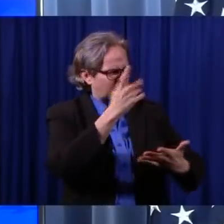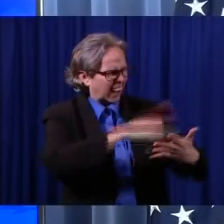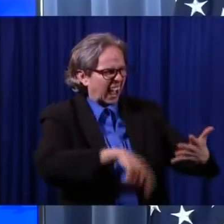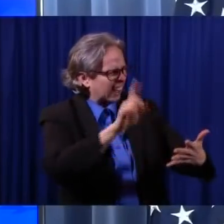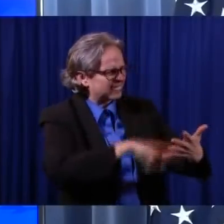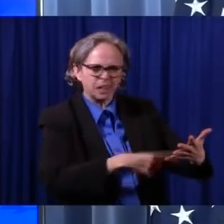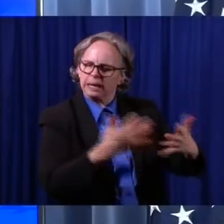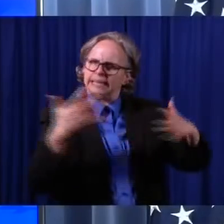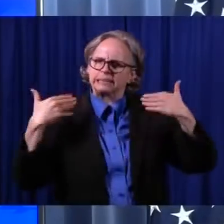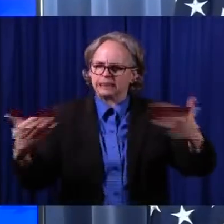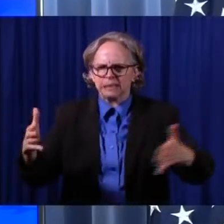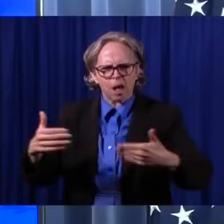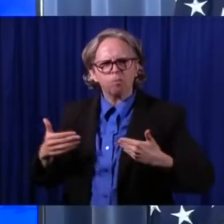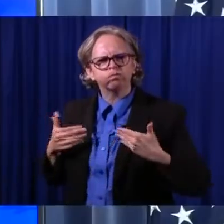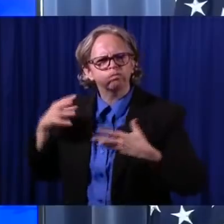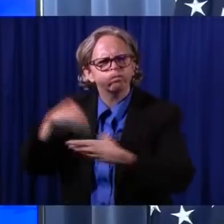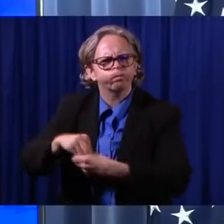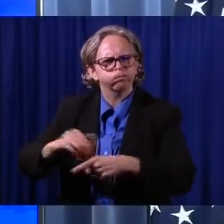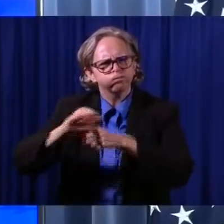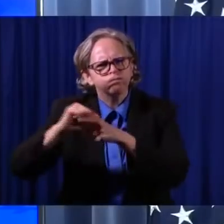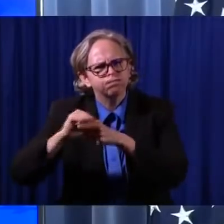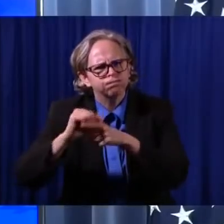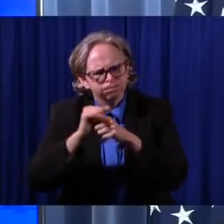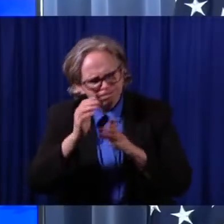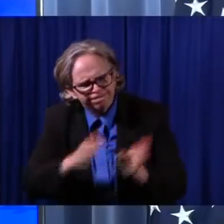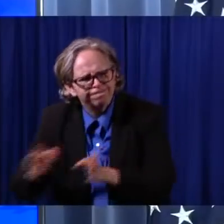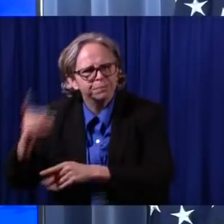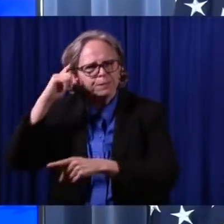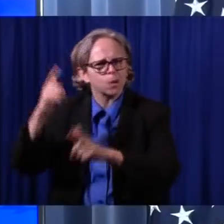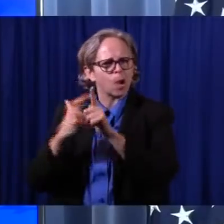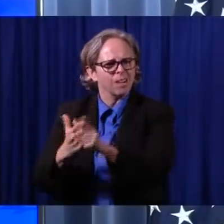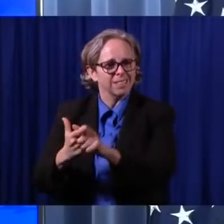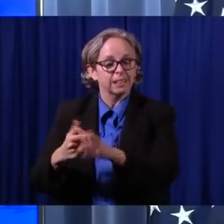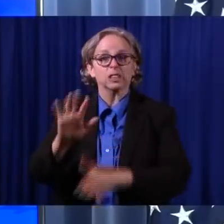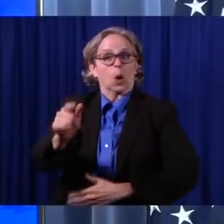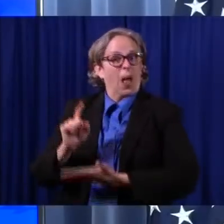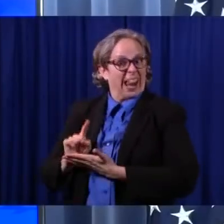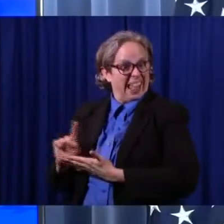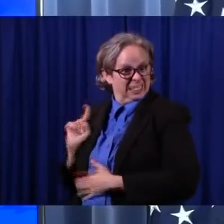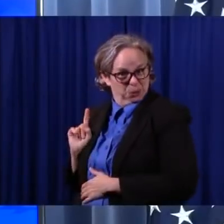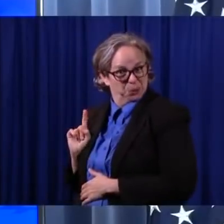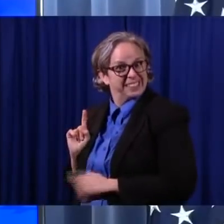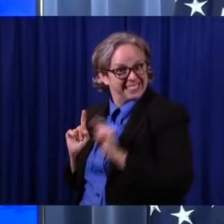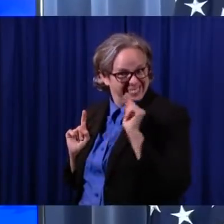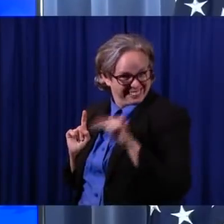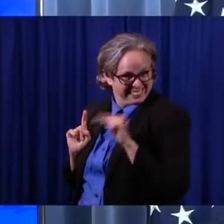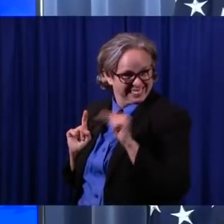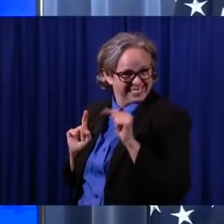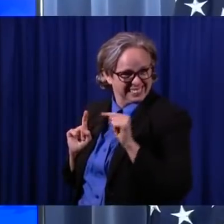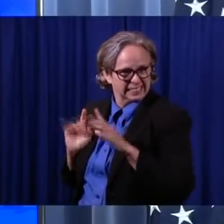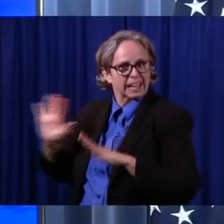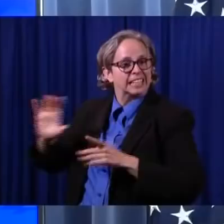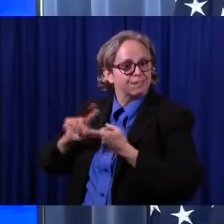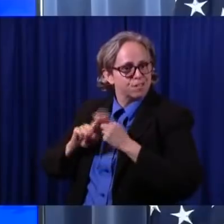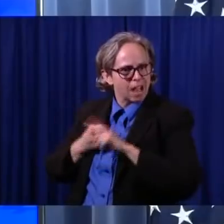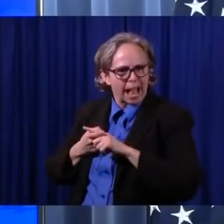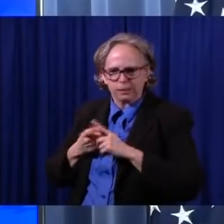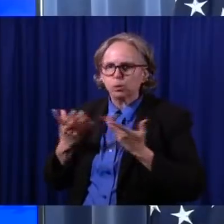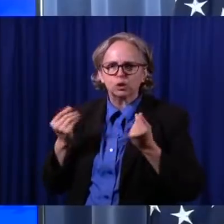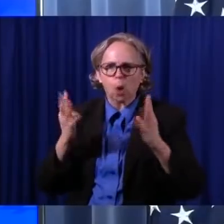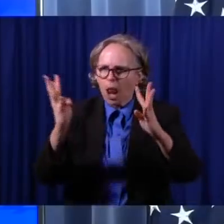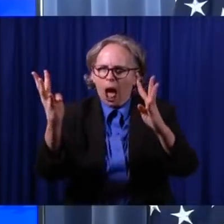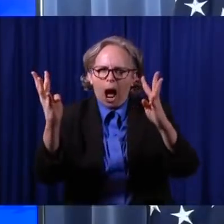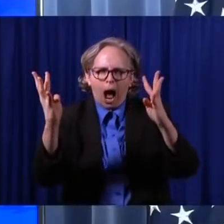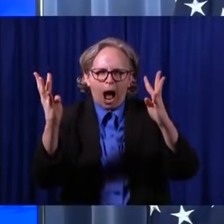Last week, his fellow teammates and friends lined a track in Cincinnati to watch Brian run the 2-mile, and